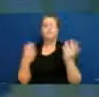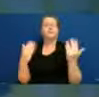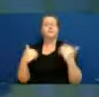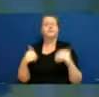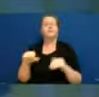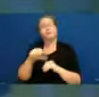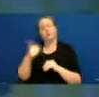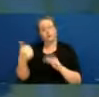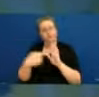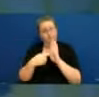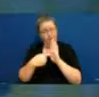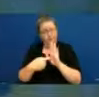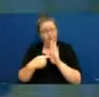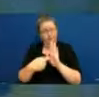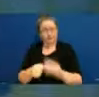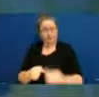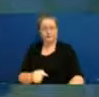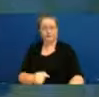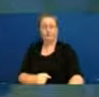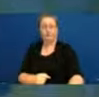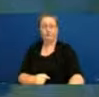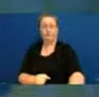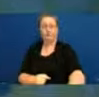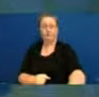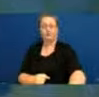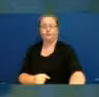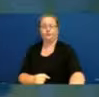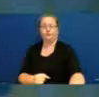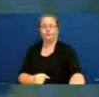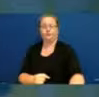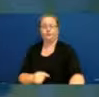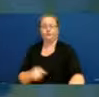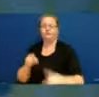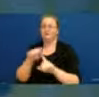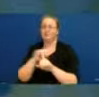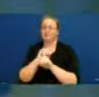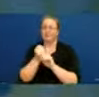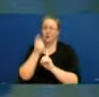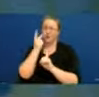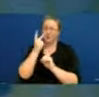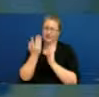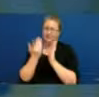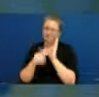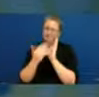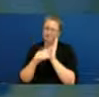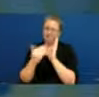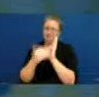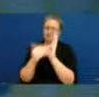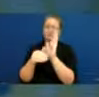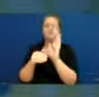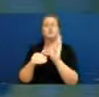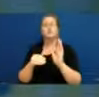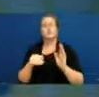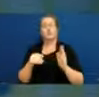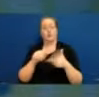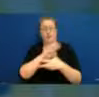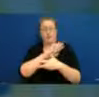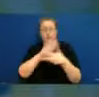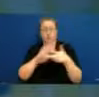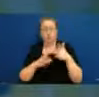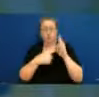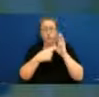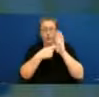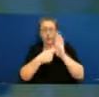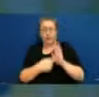about another scenario that we have seen repeatedly in small numbers. And so these are